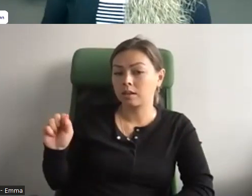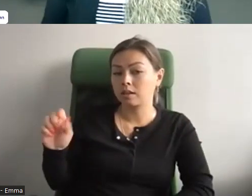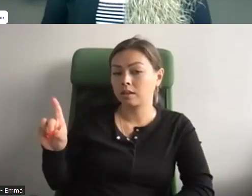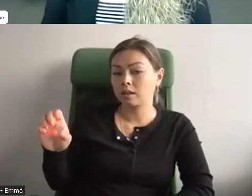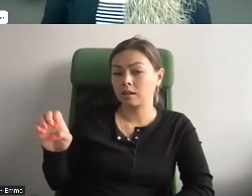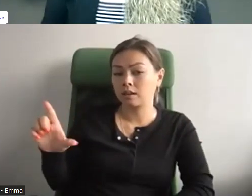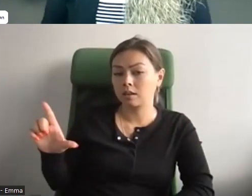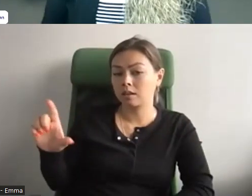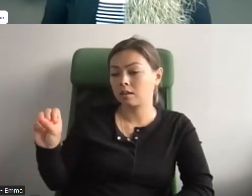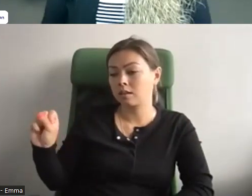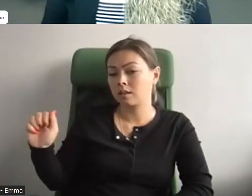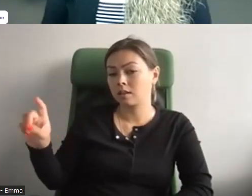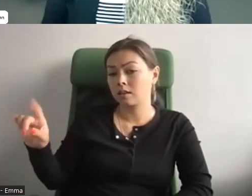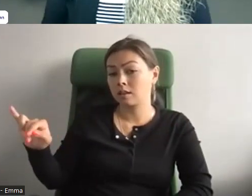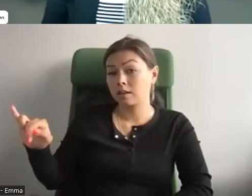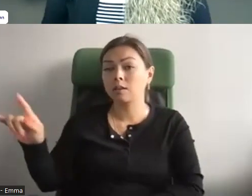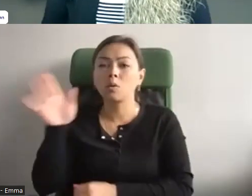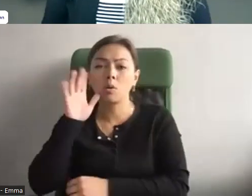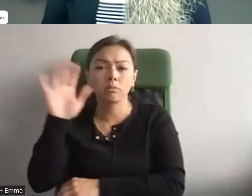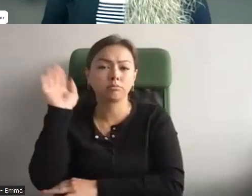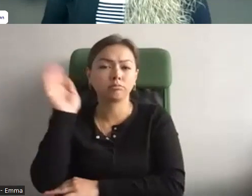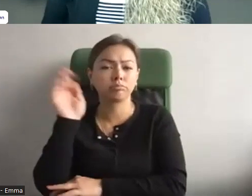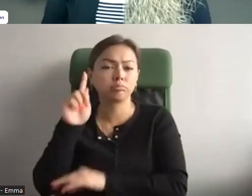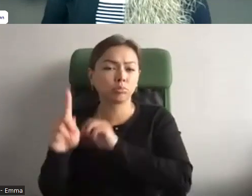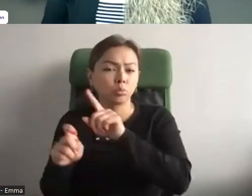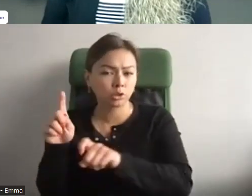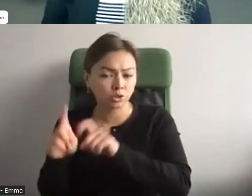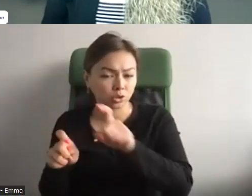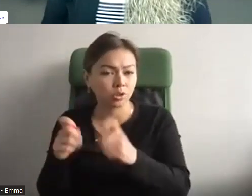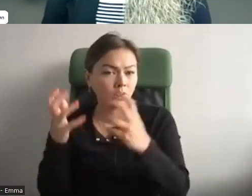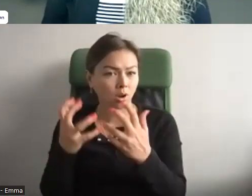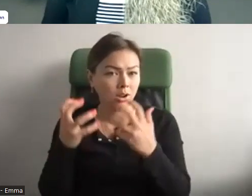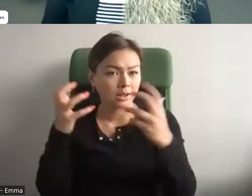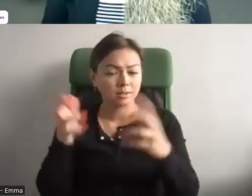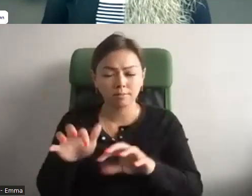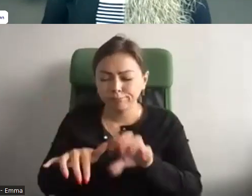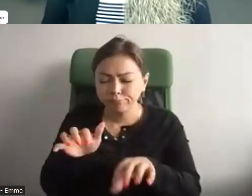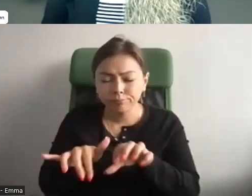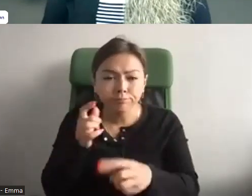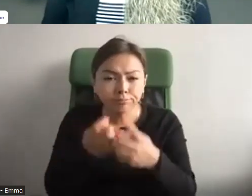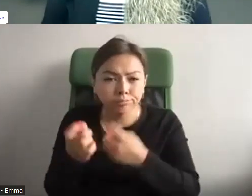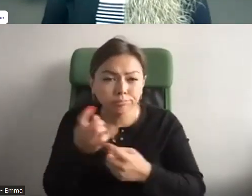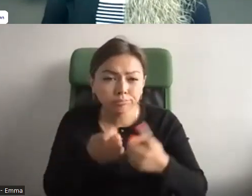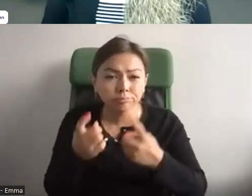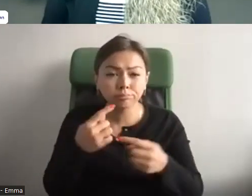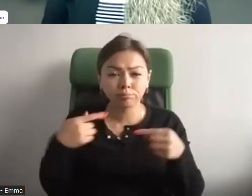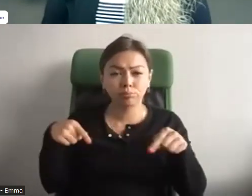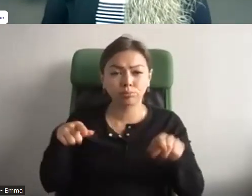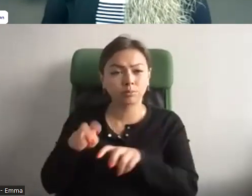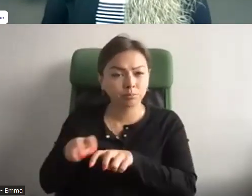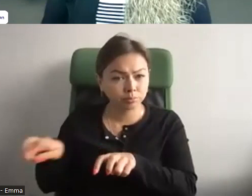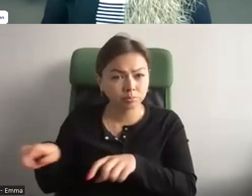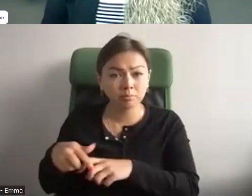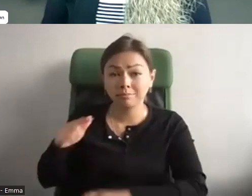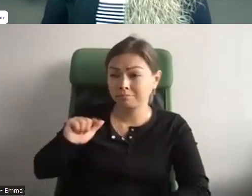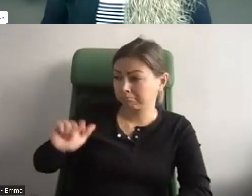going to present questions that the audience has been submitting as you've been going through our panel discussion. And Sabria, I might let you start. I was